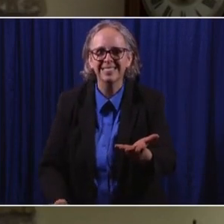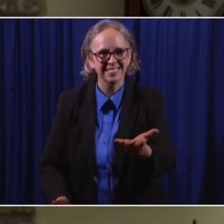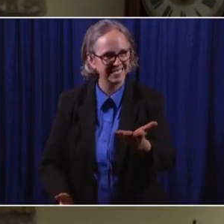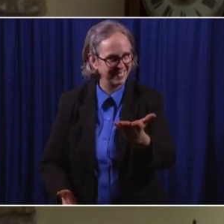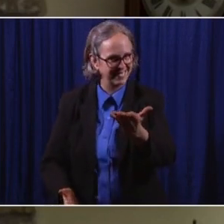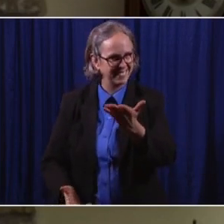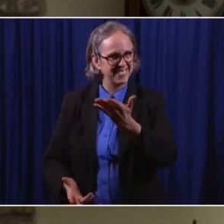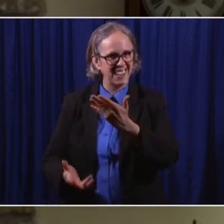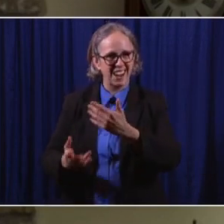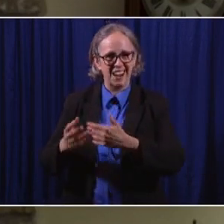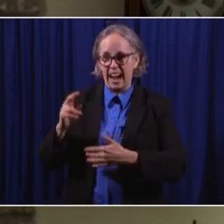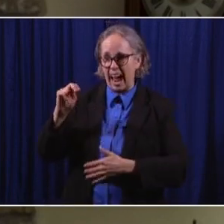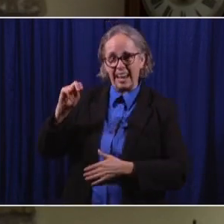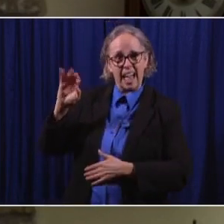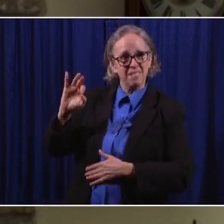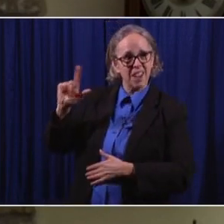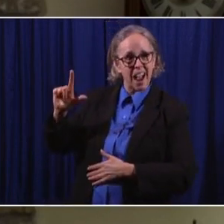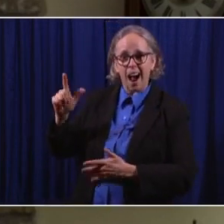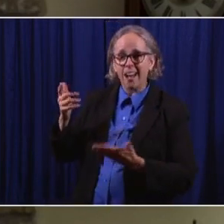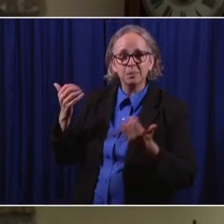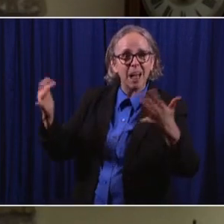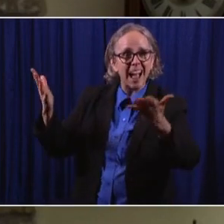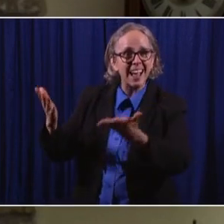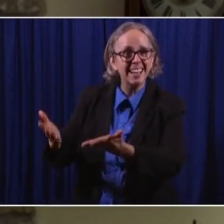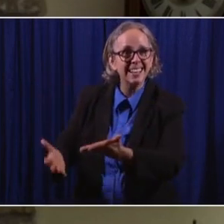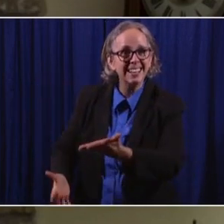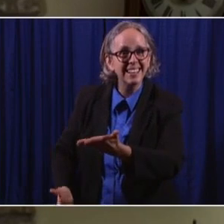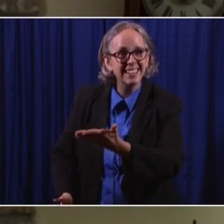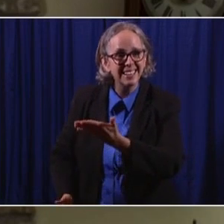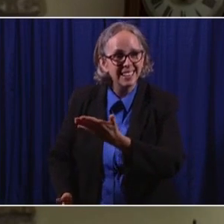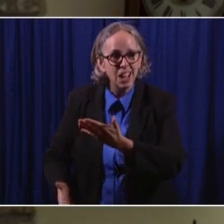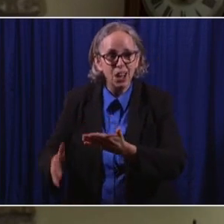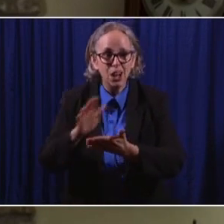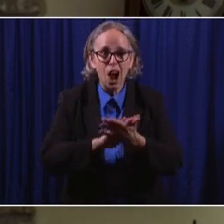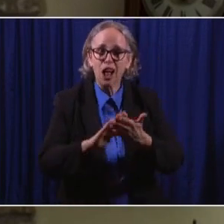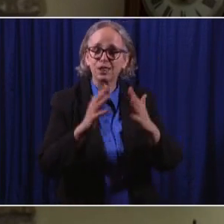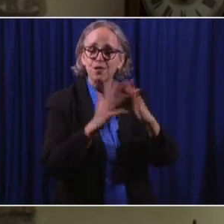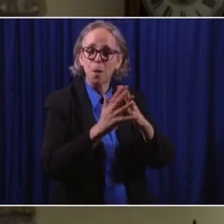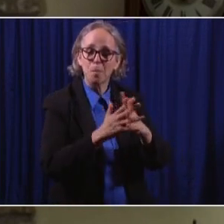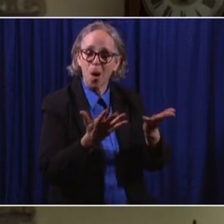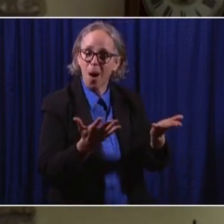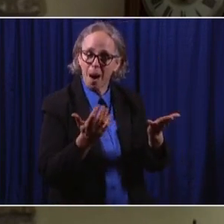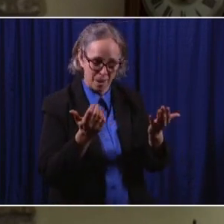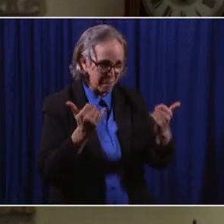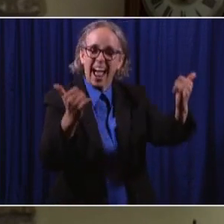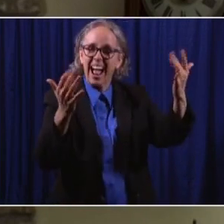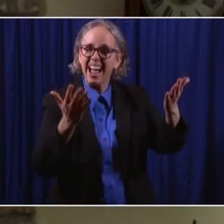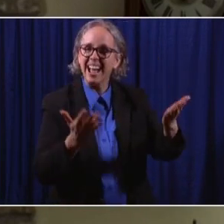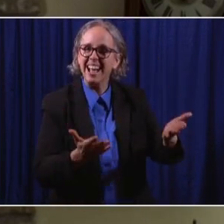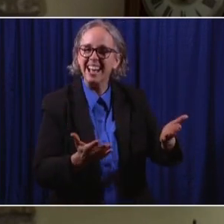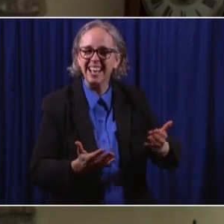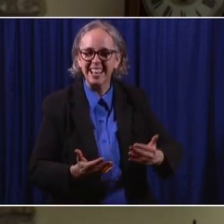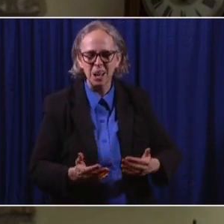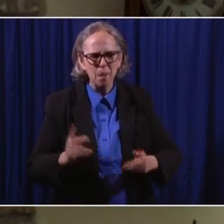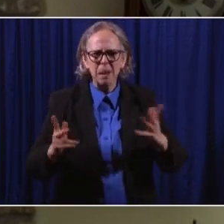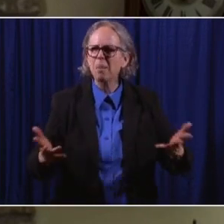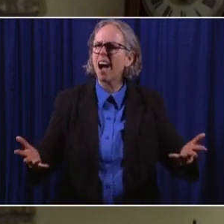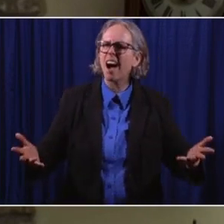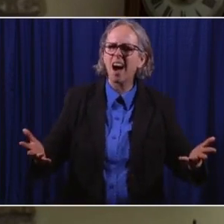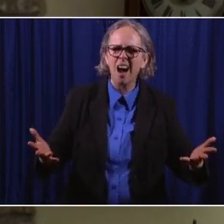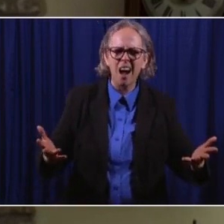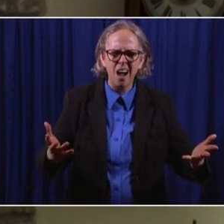NFL football's on a number of nights. We have college football that's on. And so there's ample opportunity for people